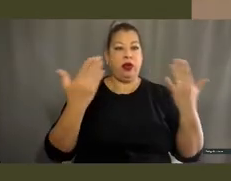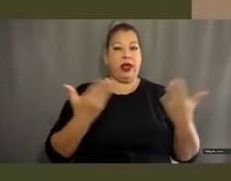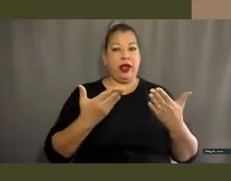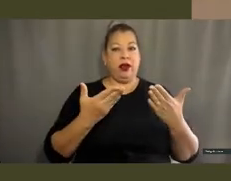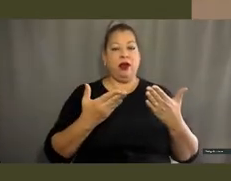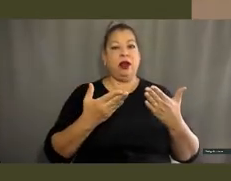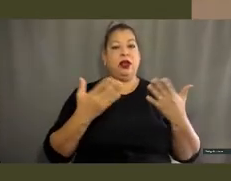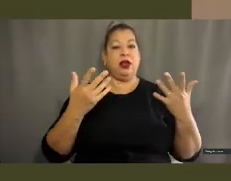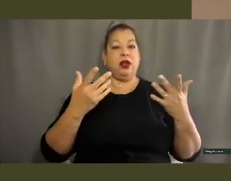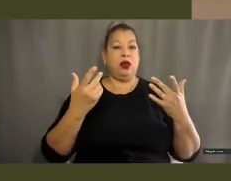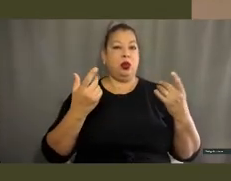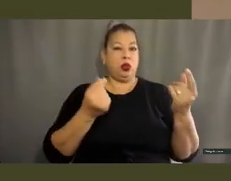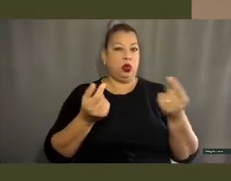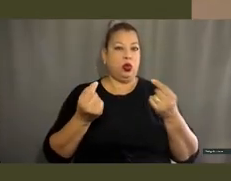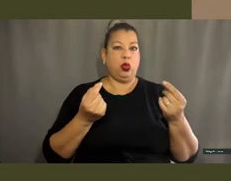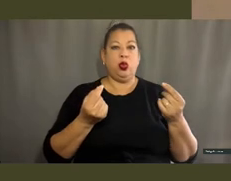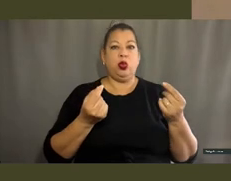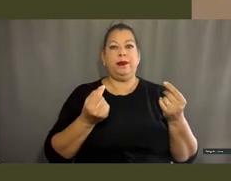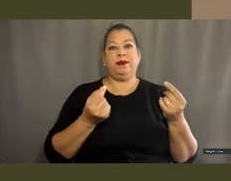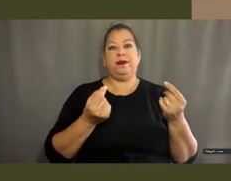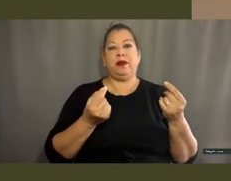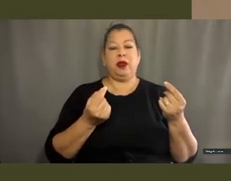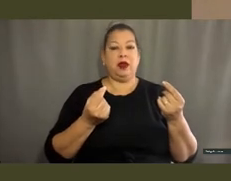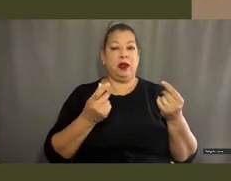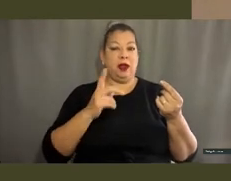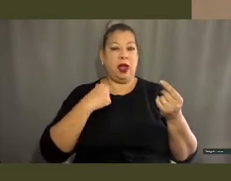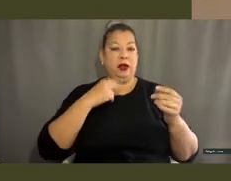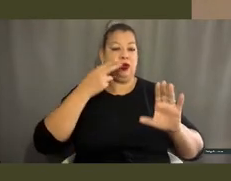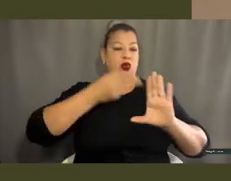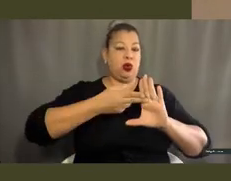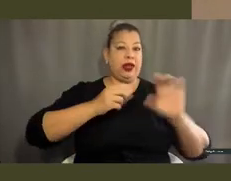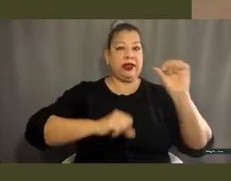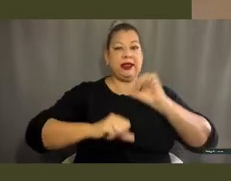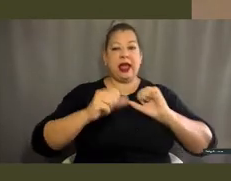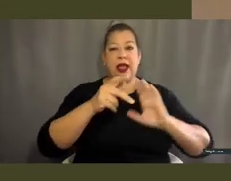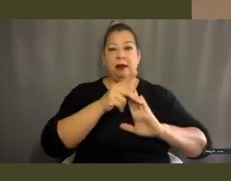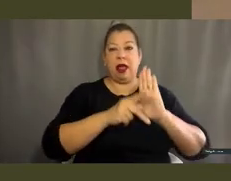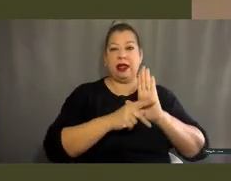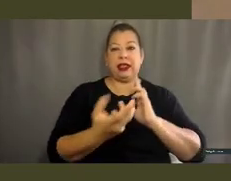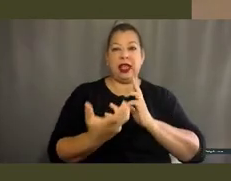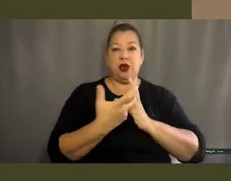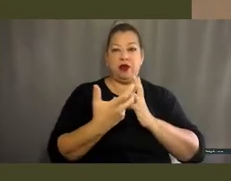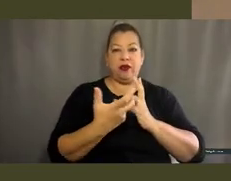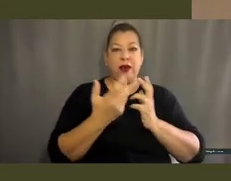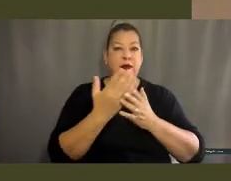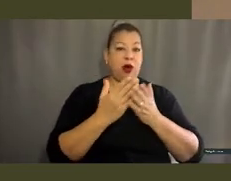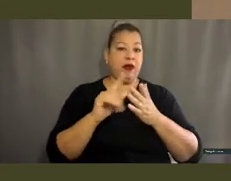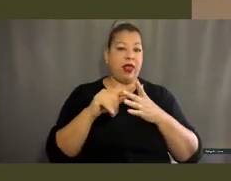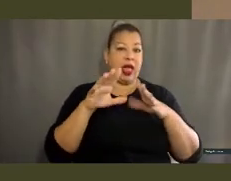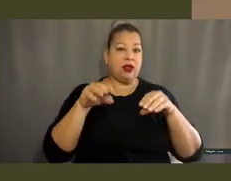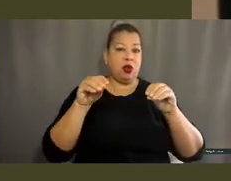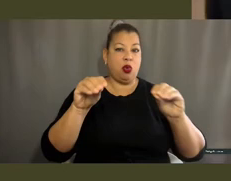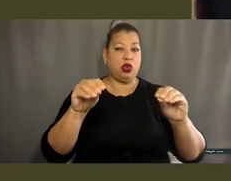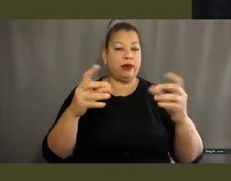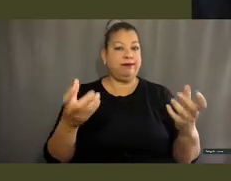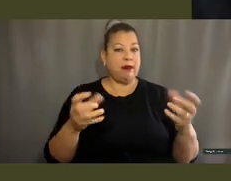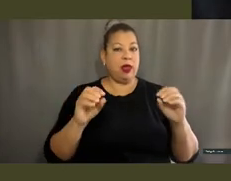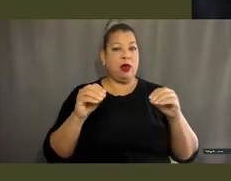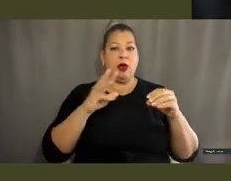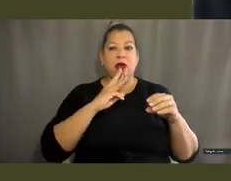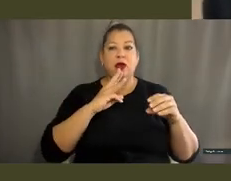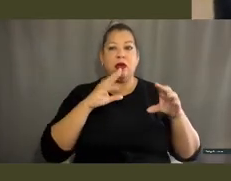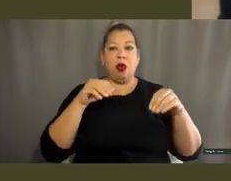of joining the science and policy interface. So part of that is the ocean, and the ocean is suffering. It